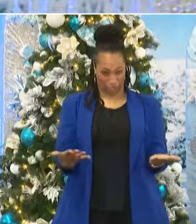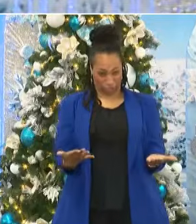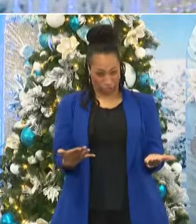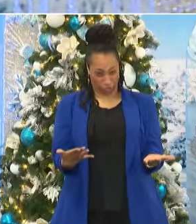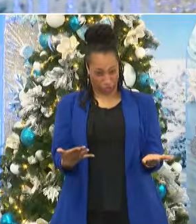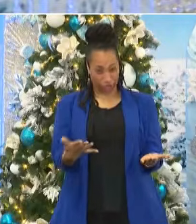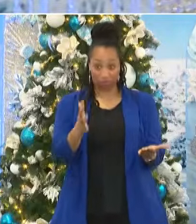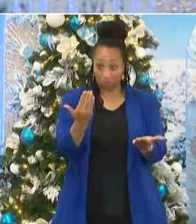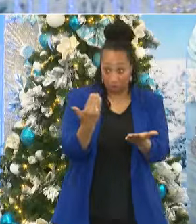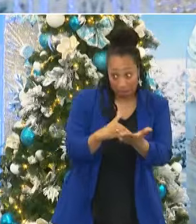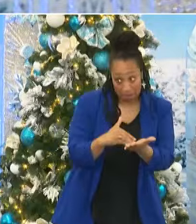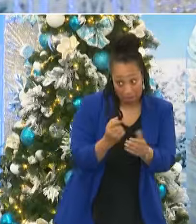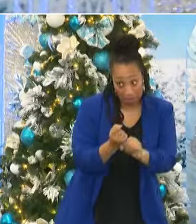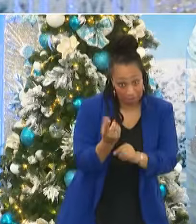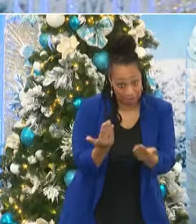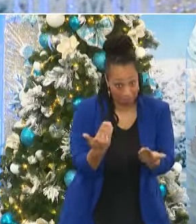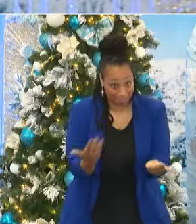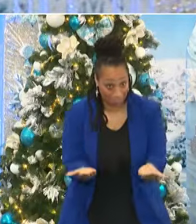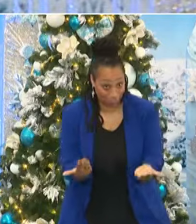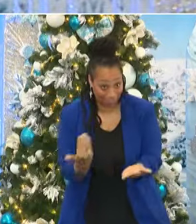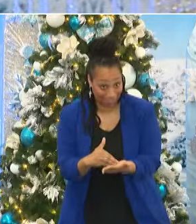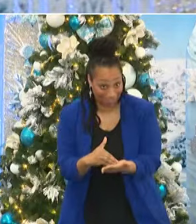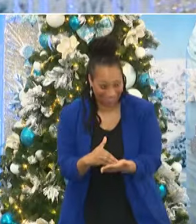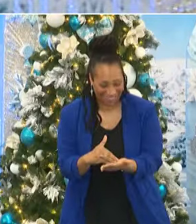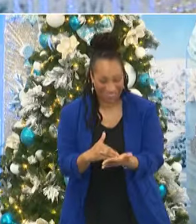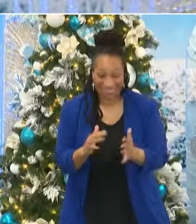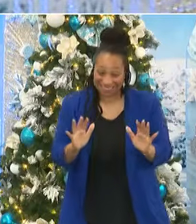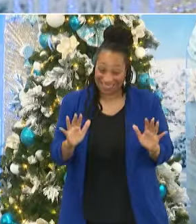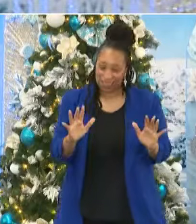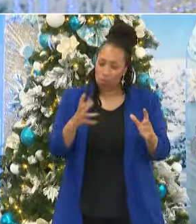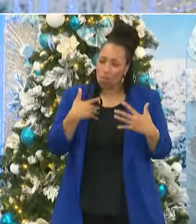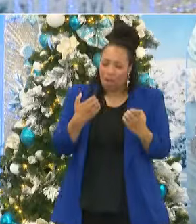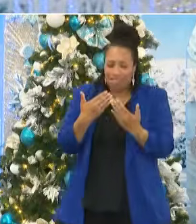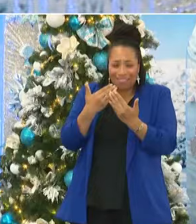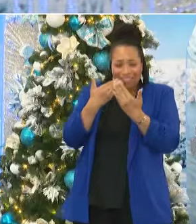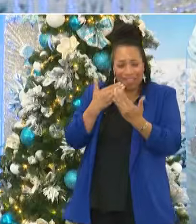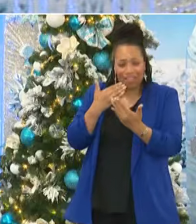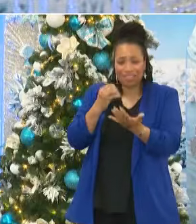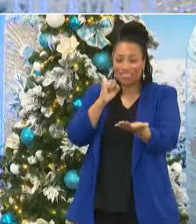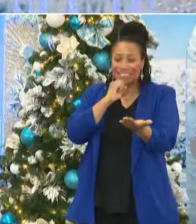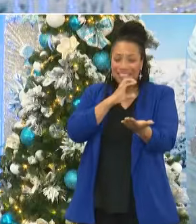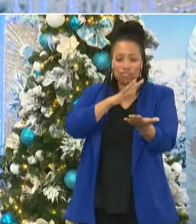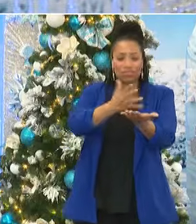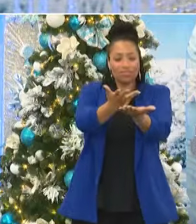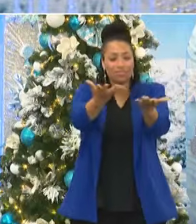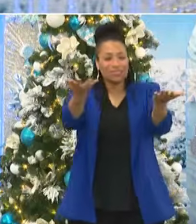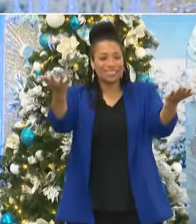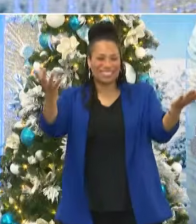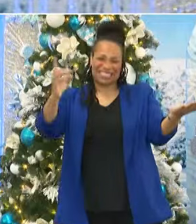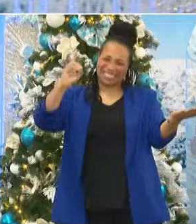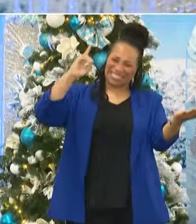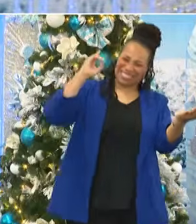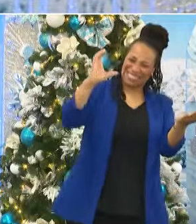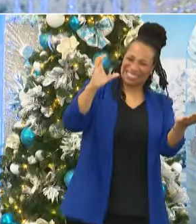all of the seniors of Washington, D.C.